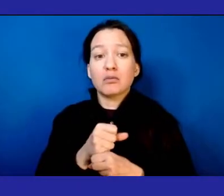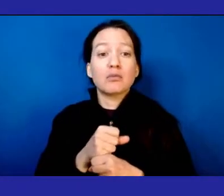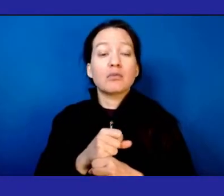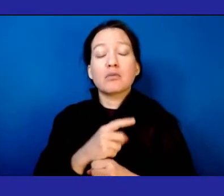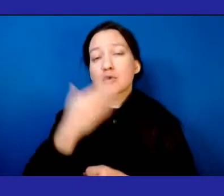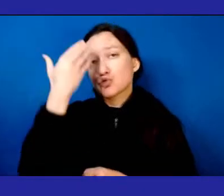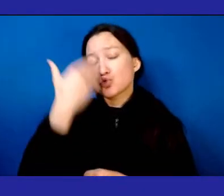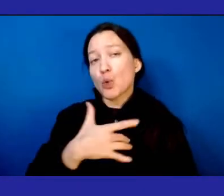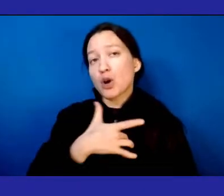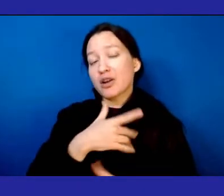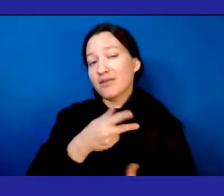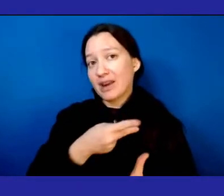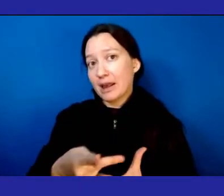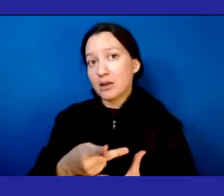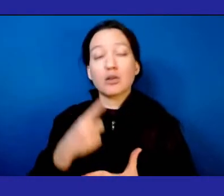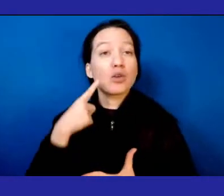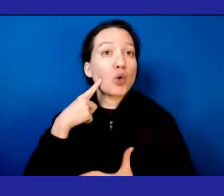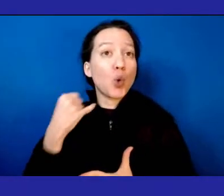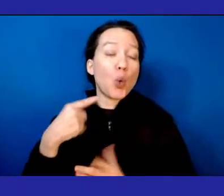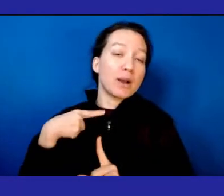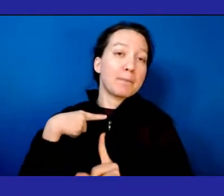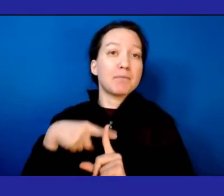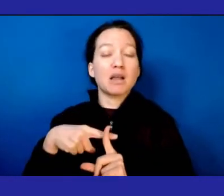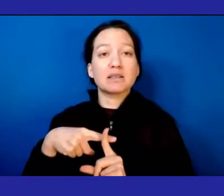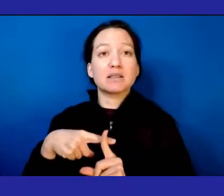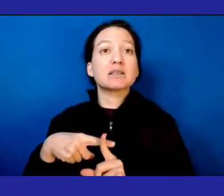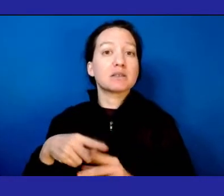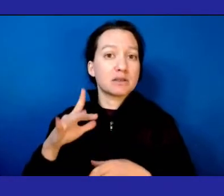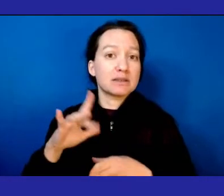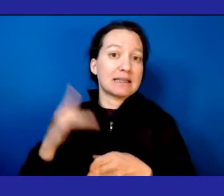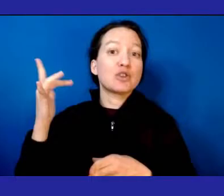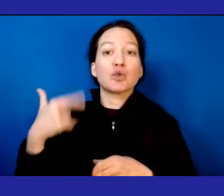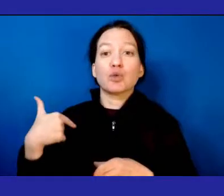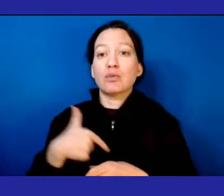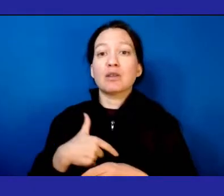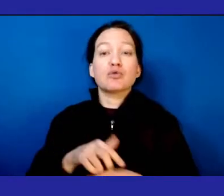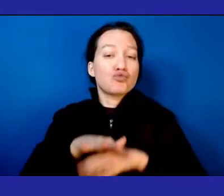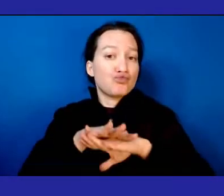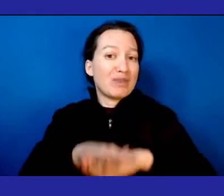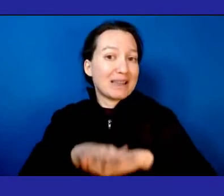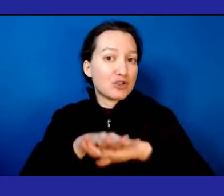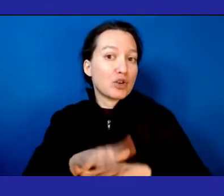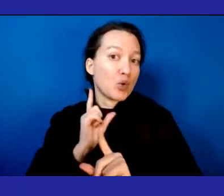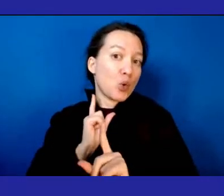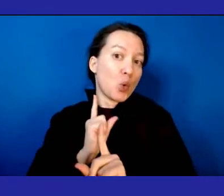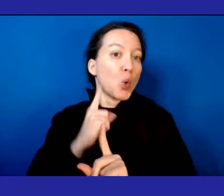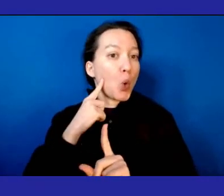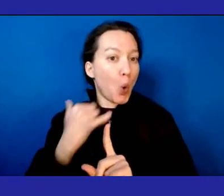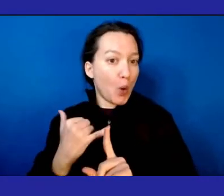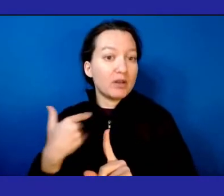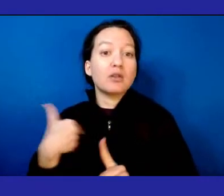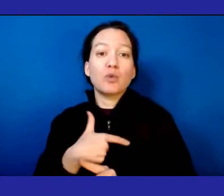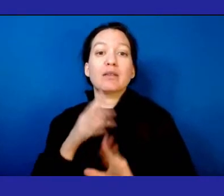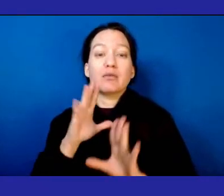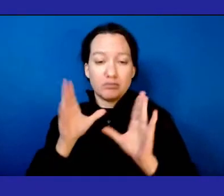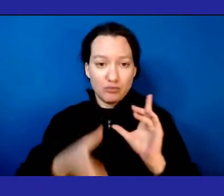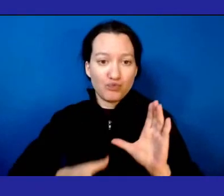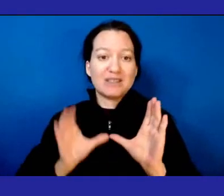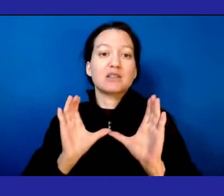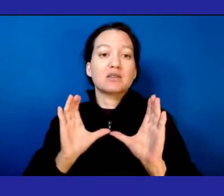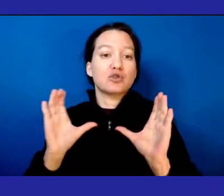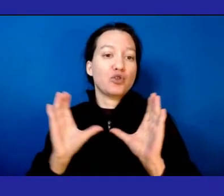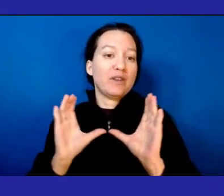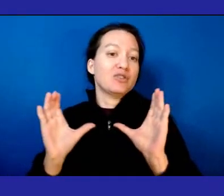heart failure Gold Plus designations and resuscitation Gold. We received recertification as an